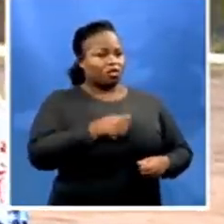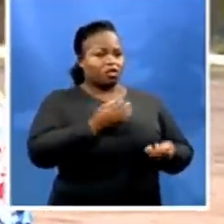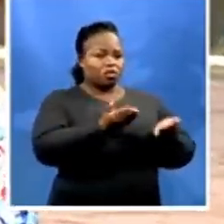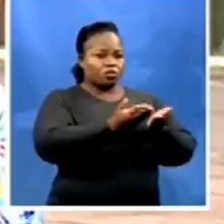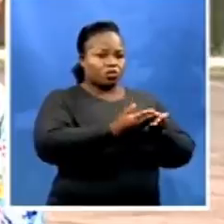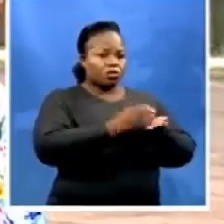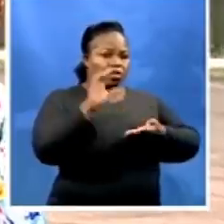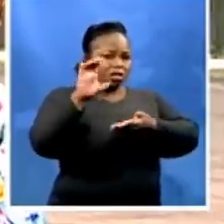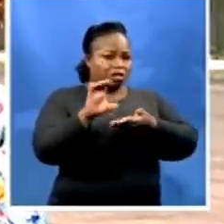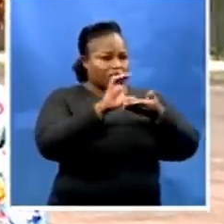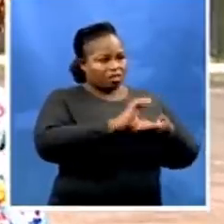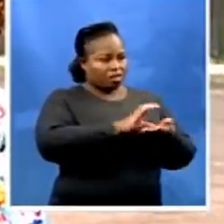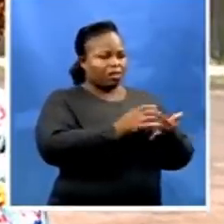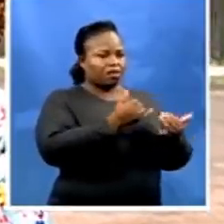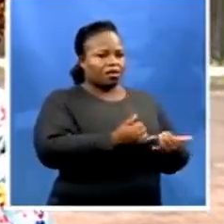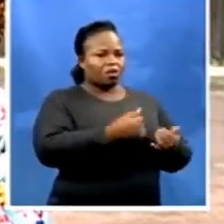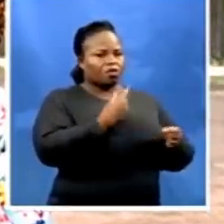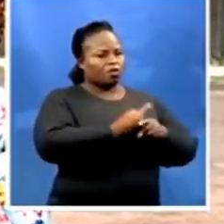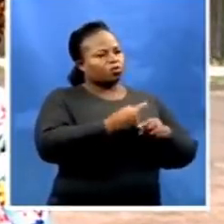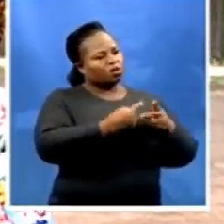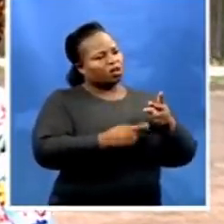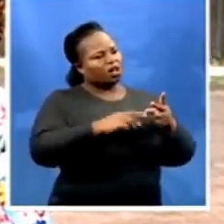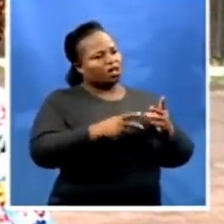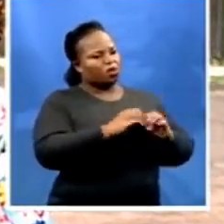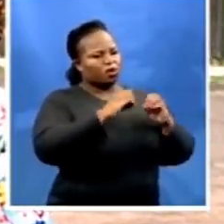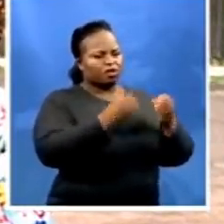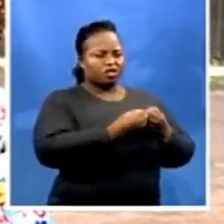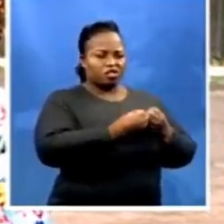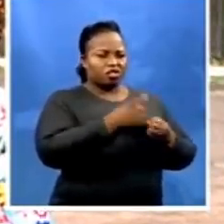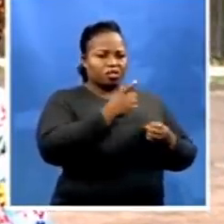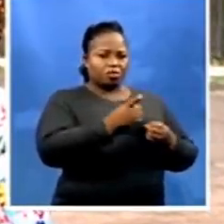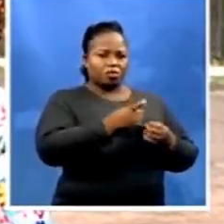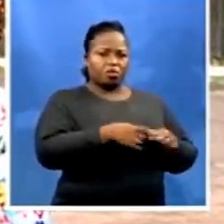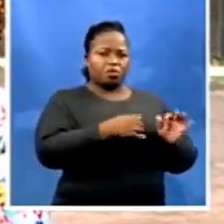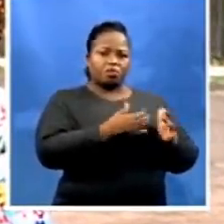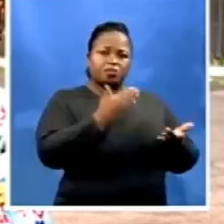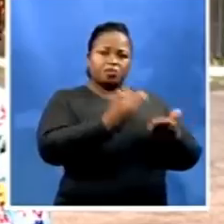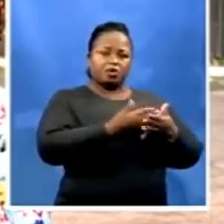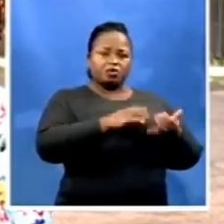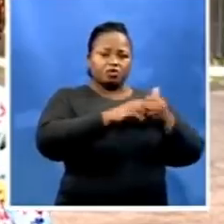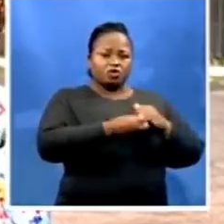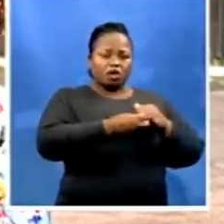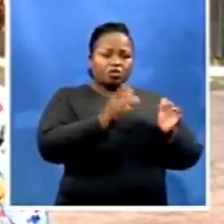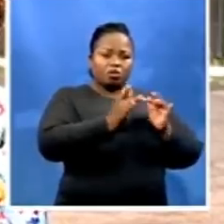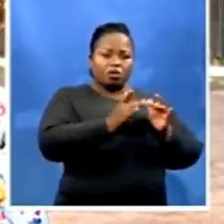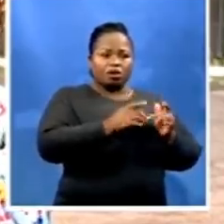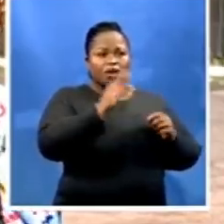other organizations. Are you going to be able to try and reach out to them again just to replace what has been taken